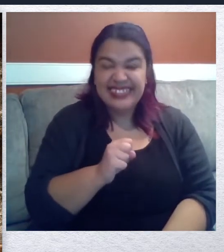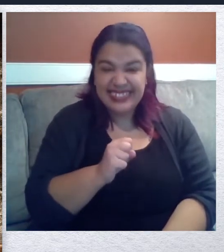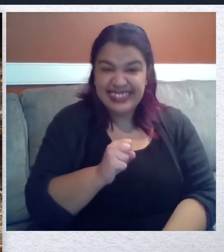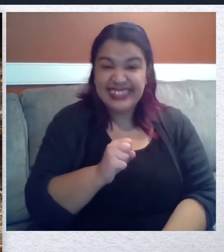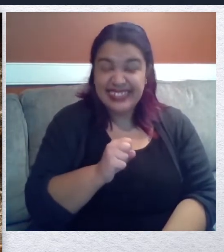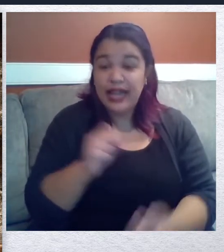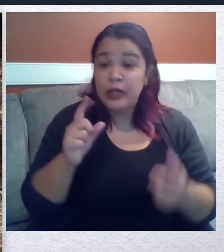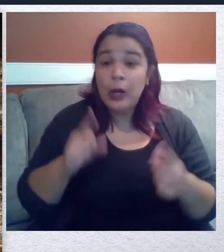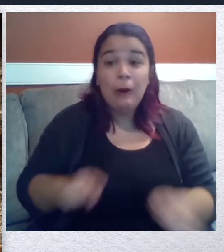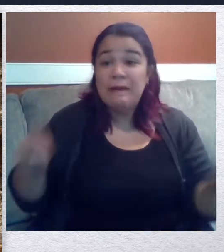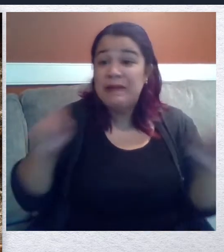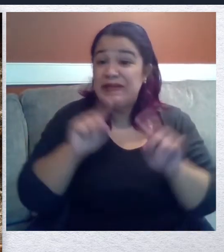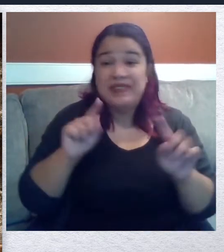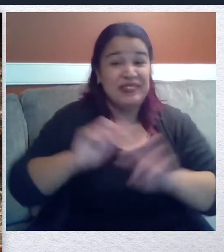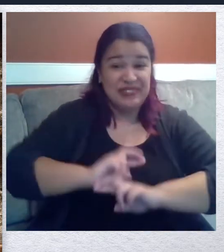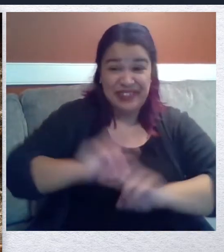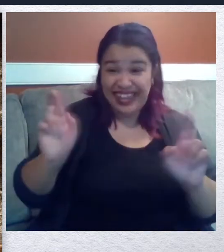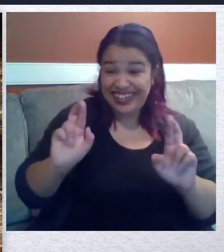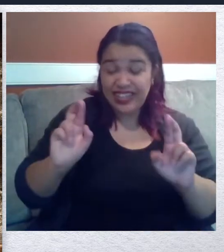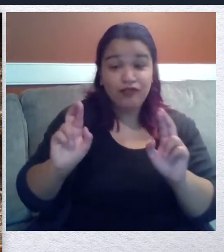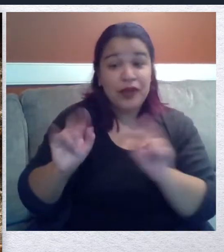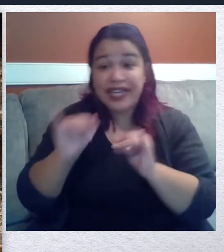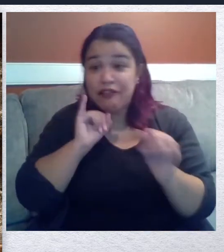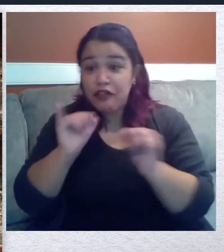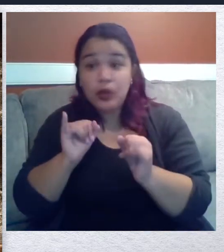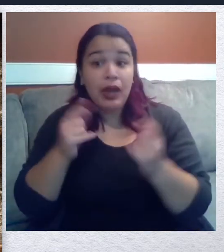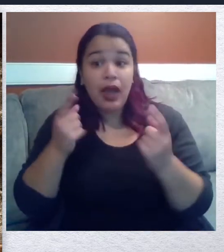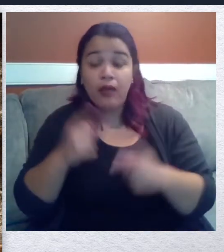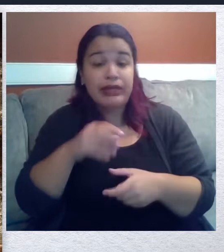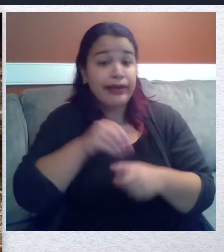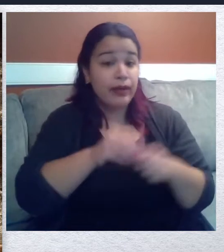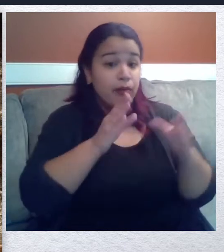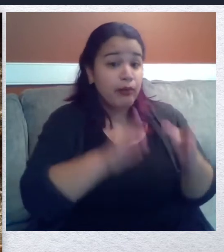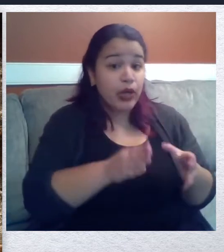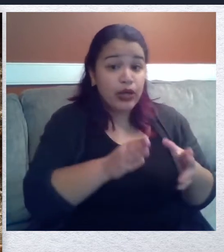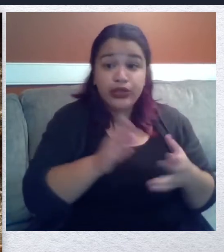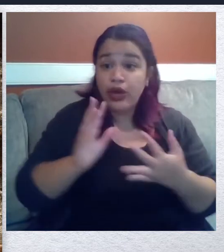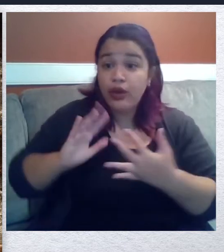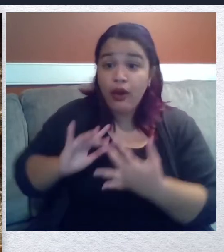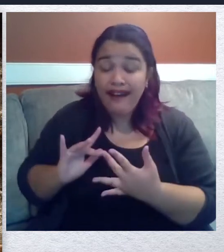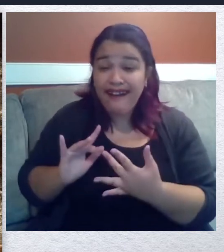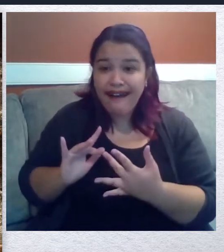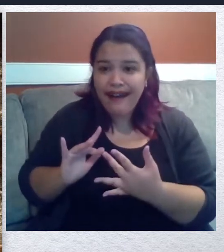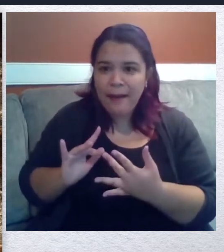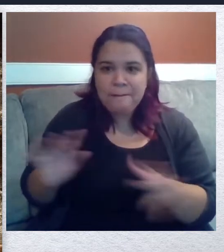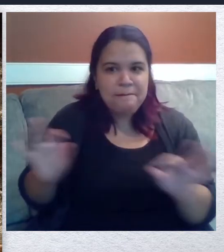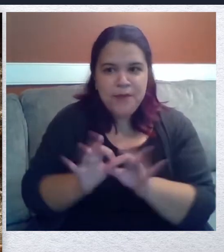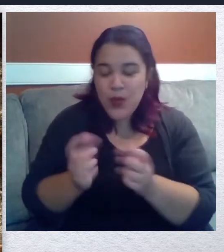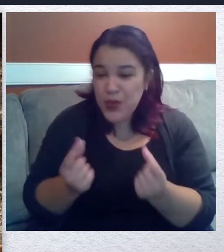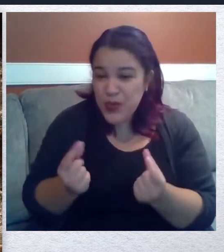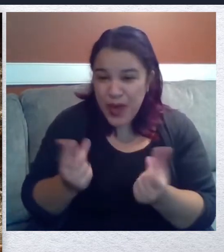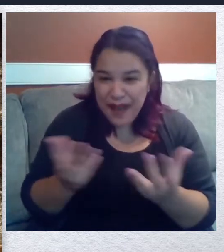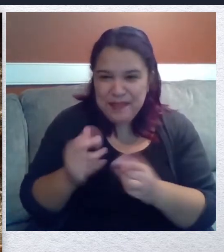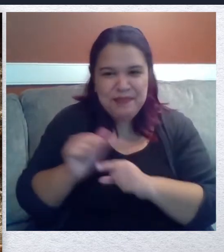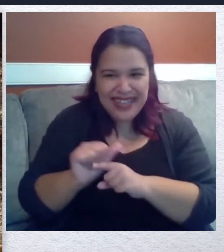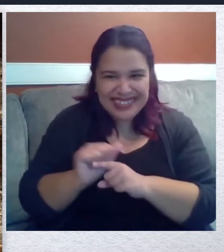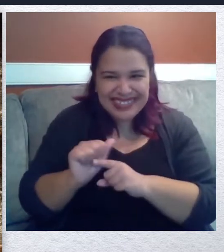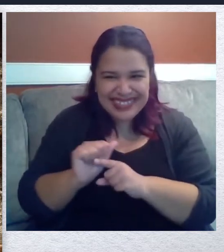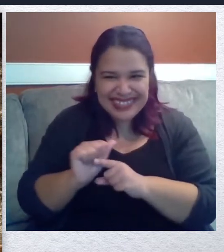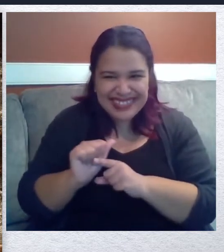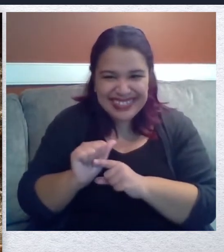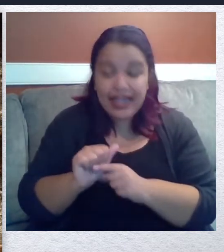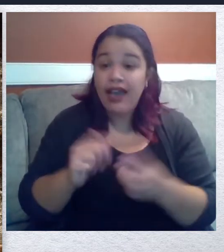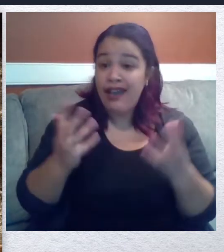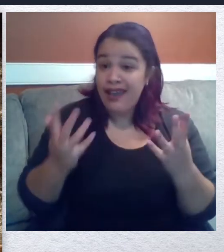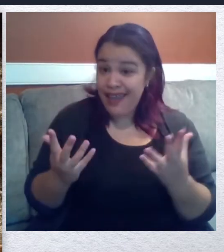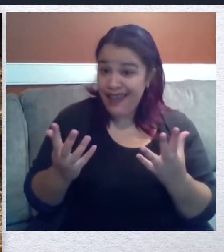interview, traditional or virtual, is to practice. A great thing about using technology is that you can also